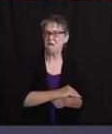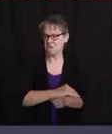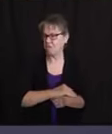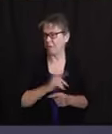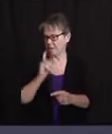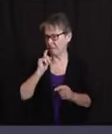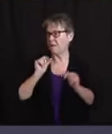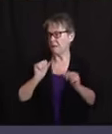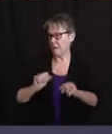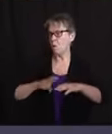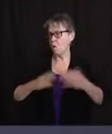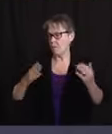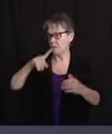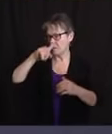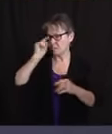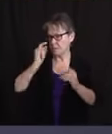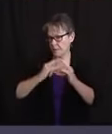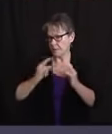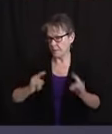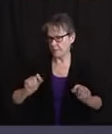And I would also add to that daycare.